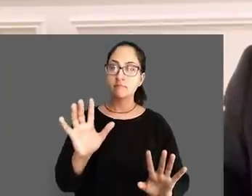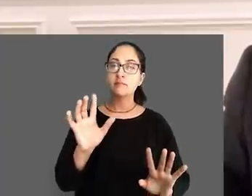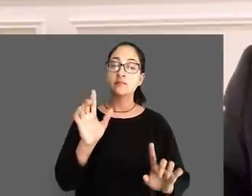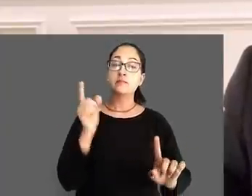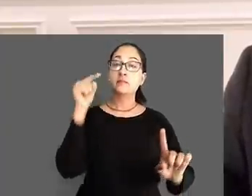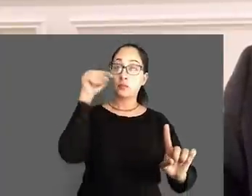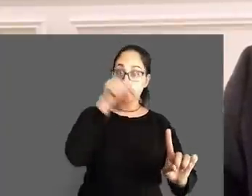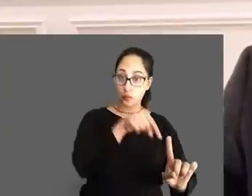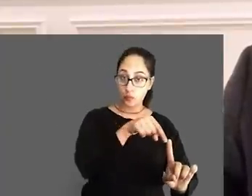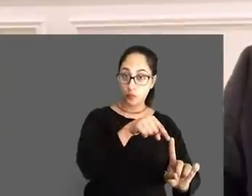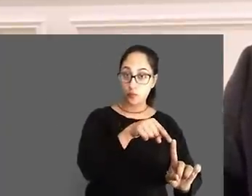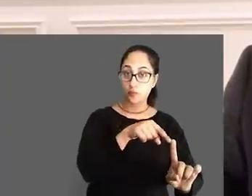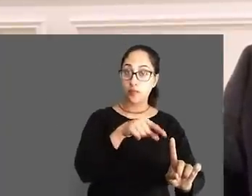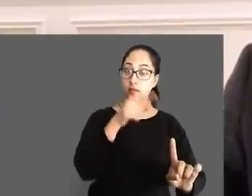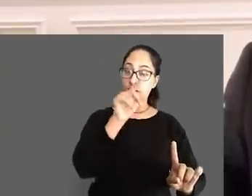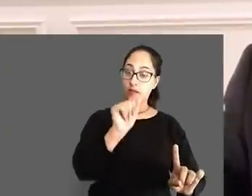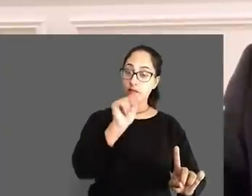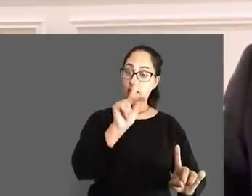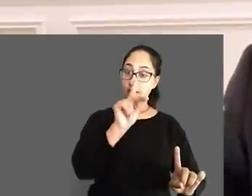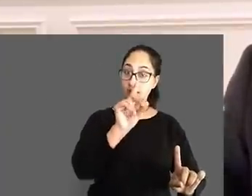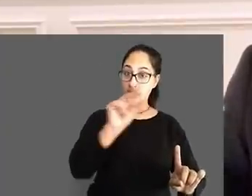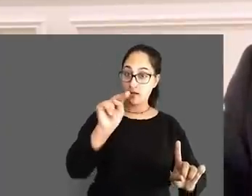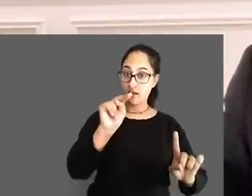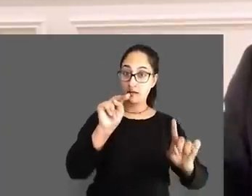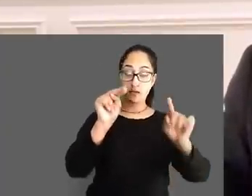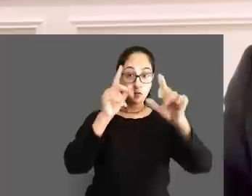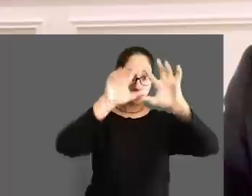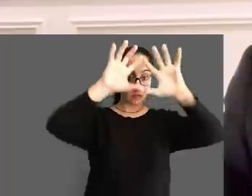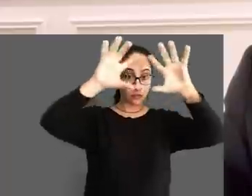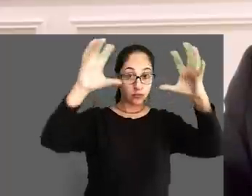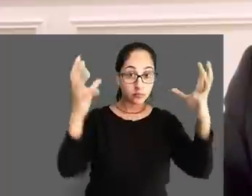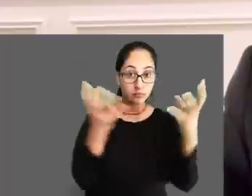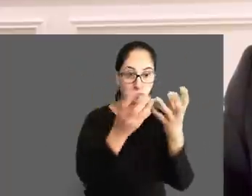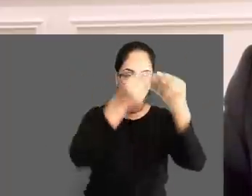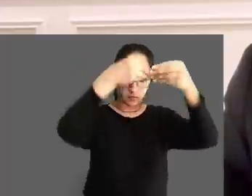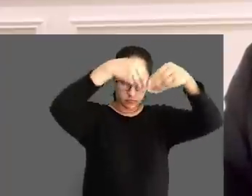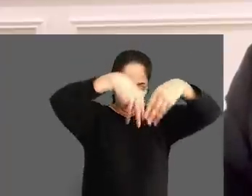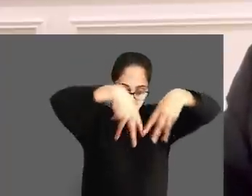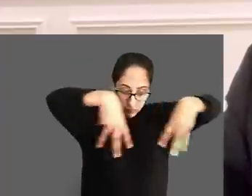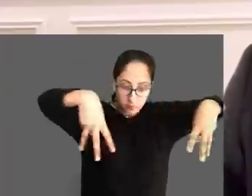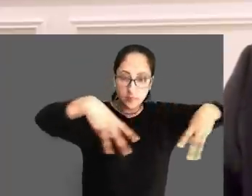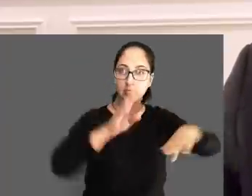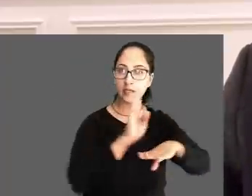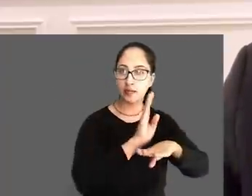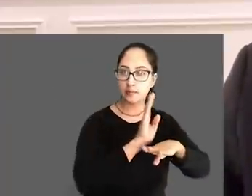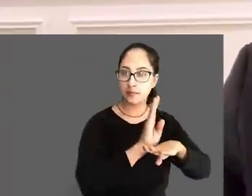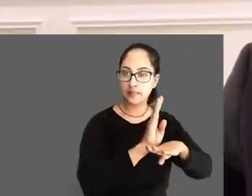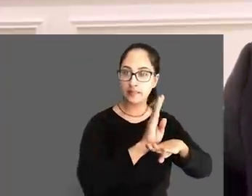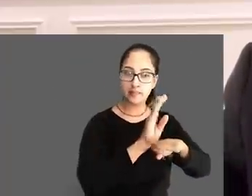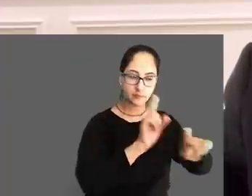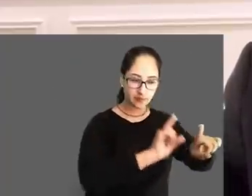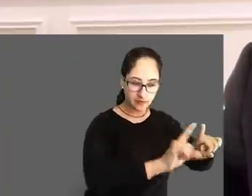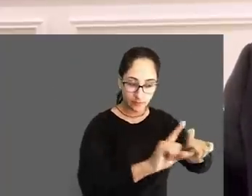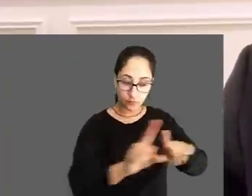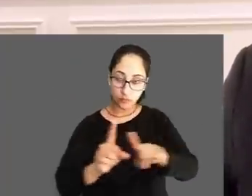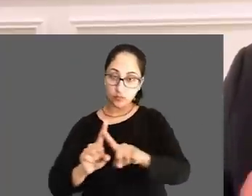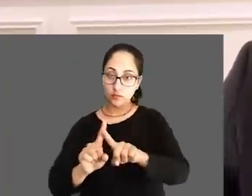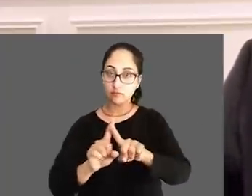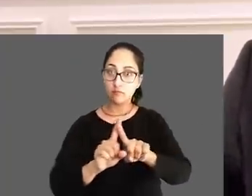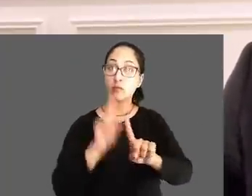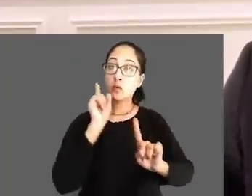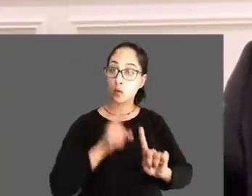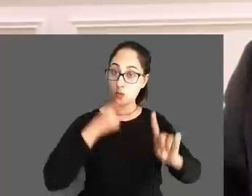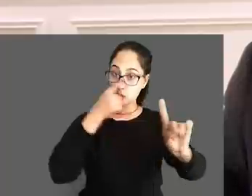And if you look at the industries that many of these companies are in, they are strategically chosen to help